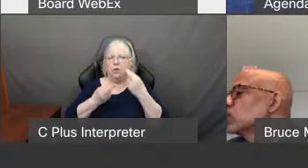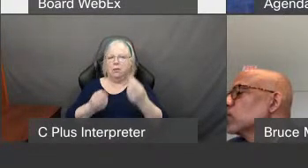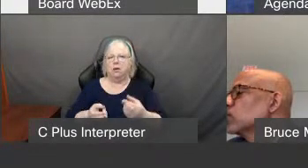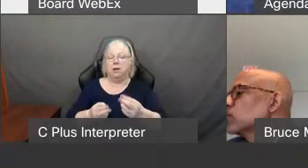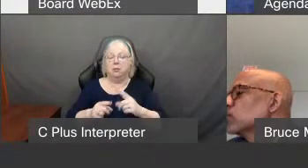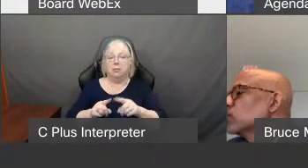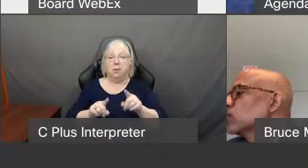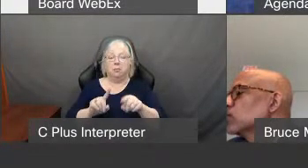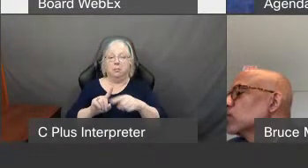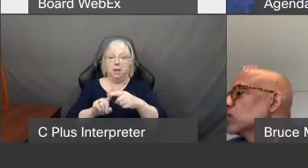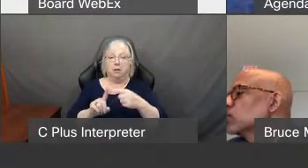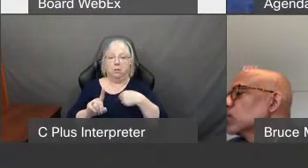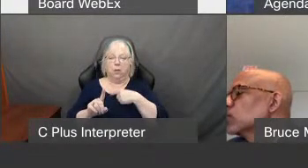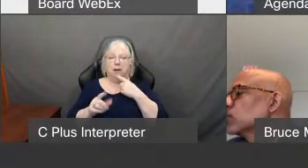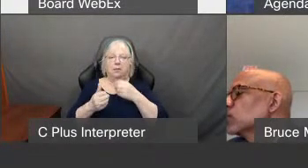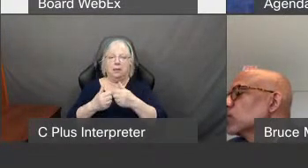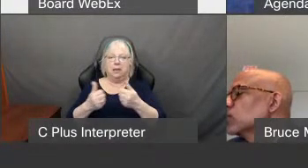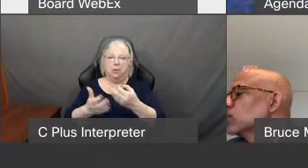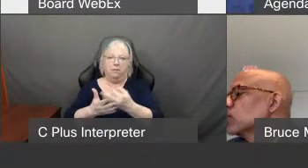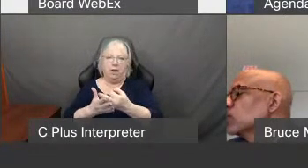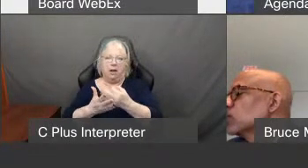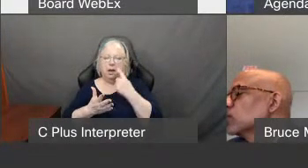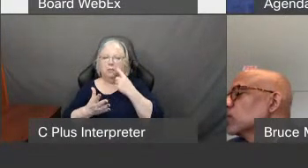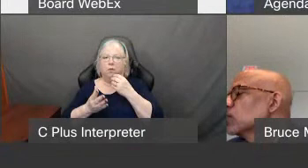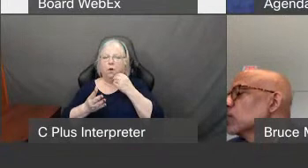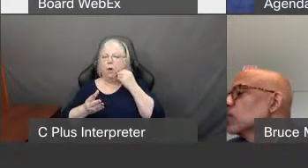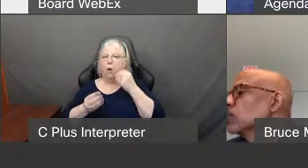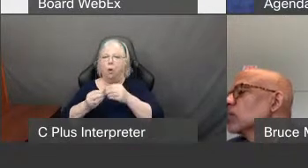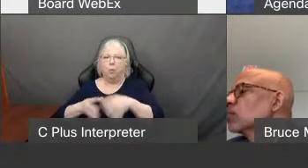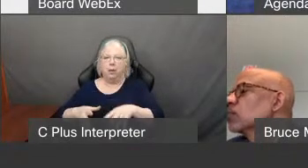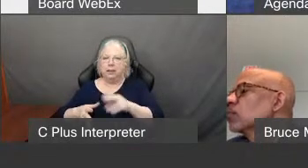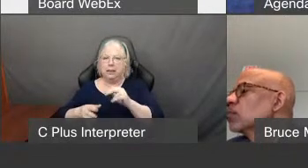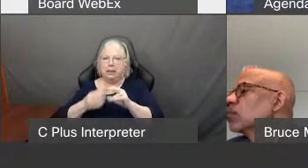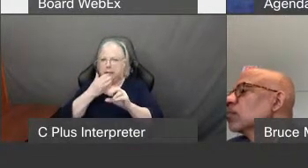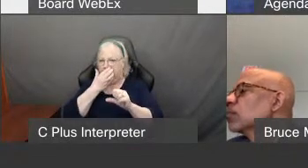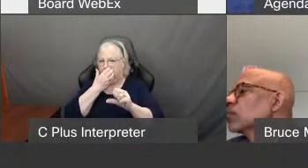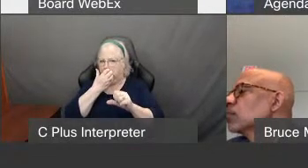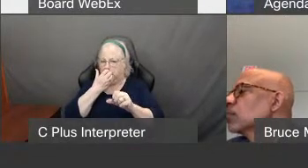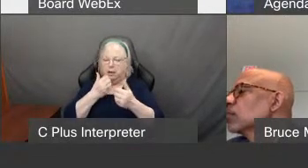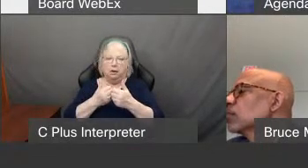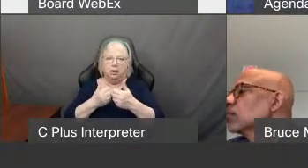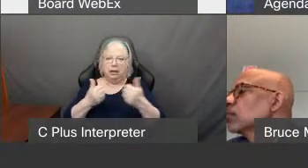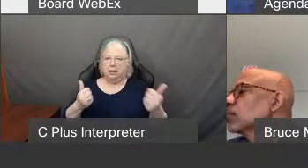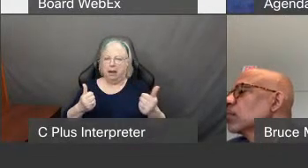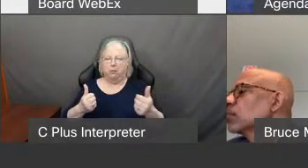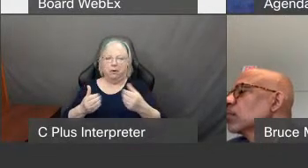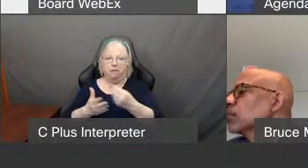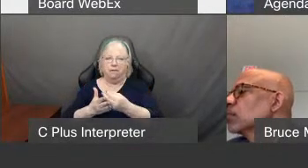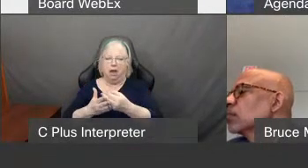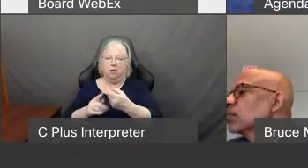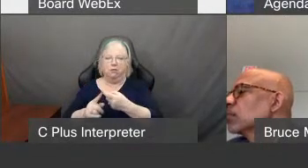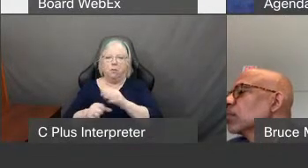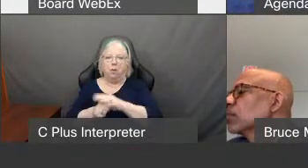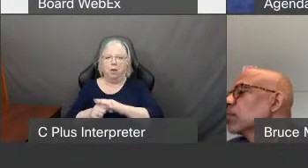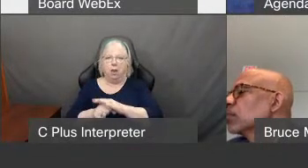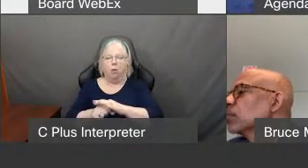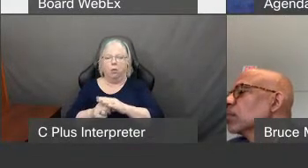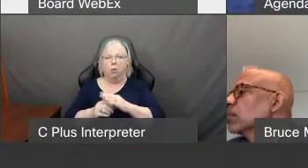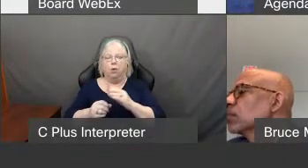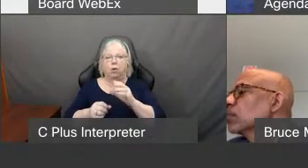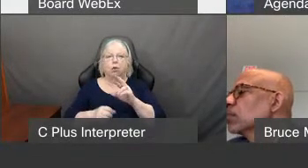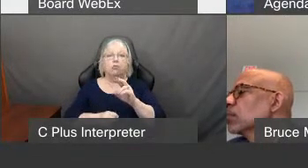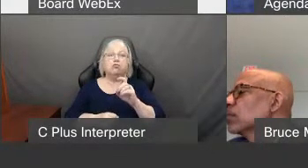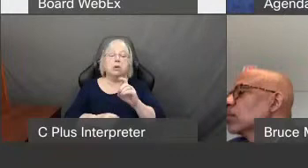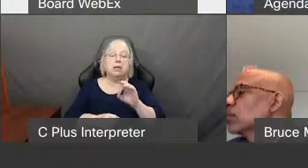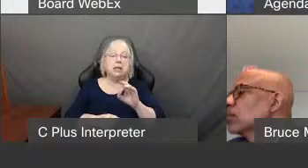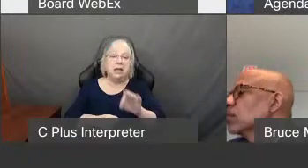have separate funding for homelessness that's a totally separate fund from these local relief funds that are will be coming